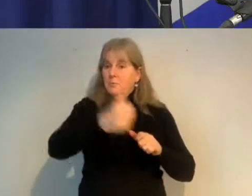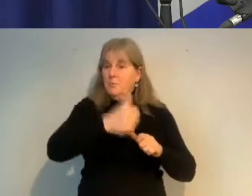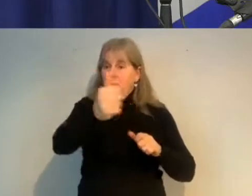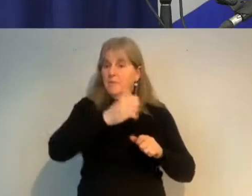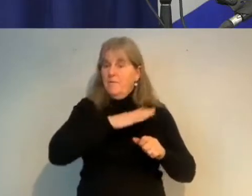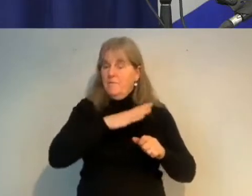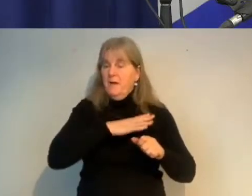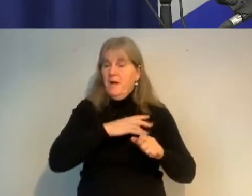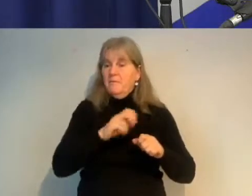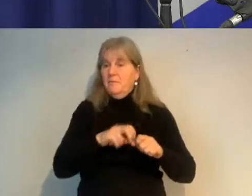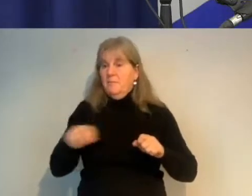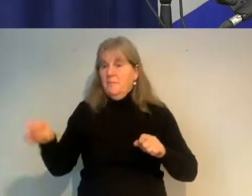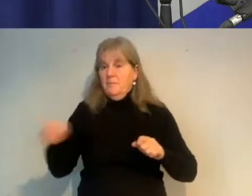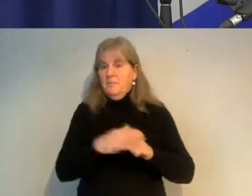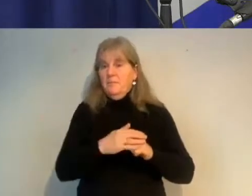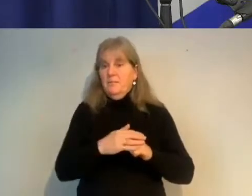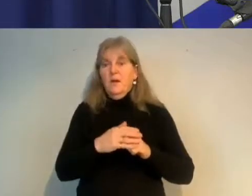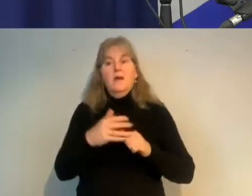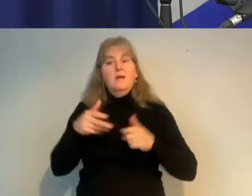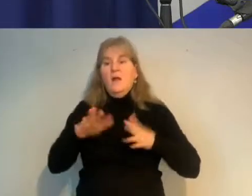not permitted.